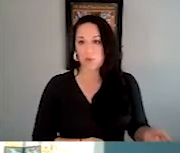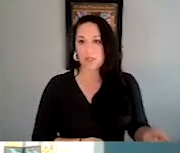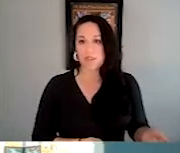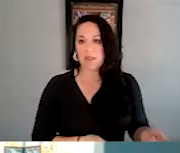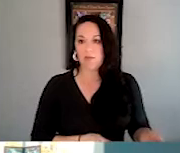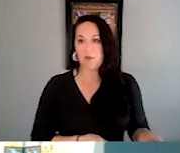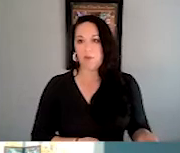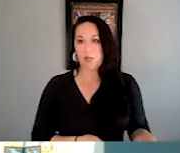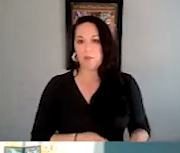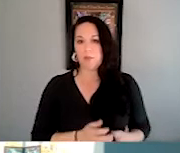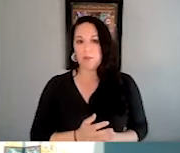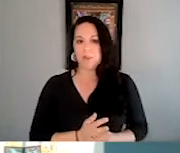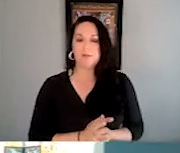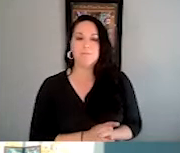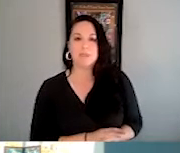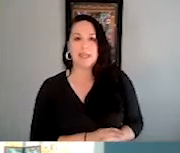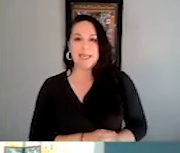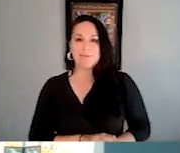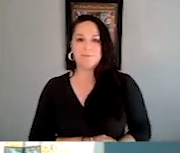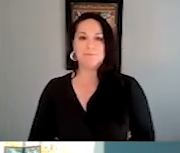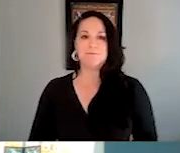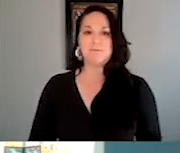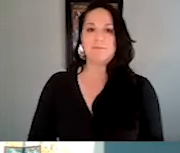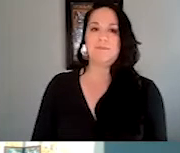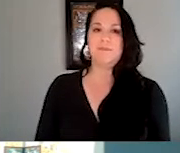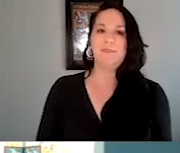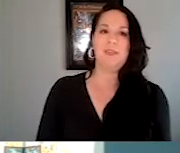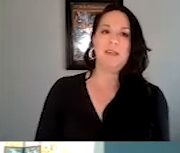getting those stories from our community. Next slide.